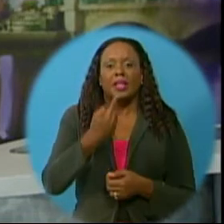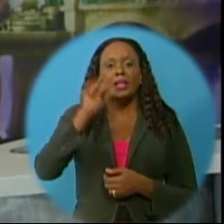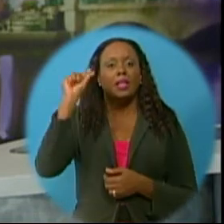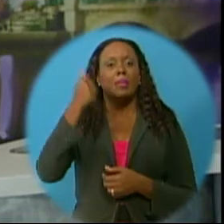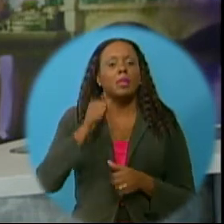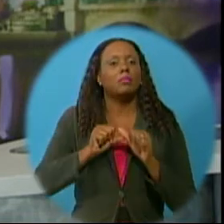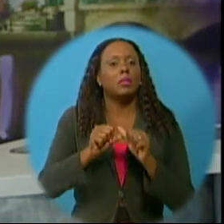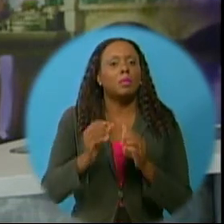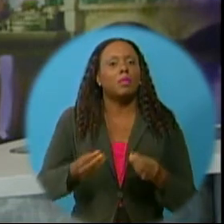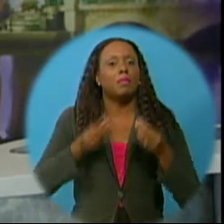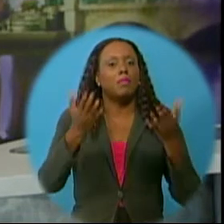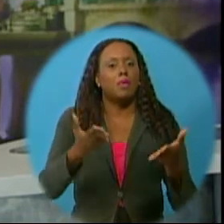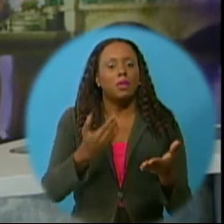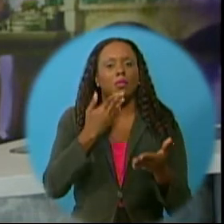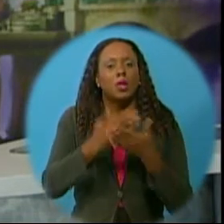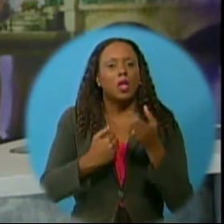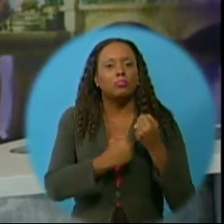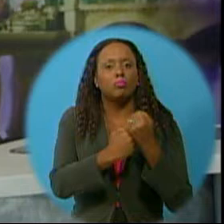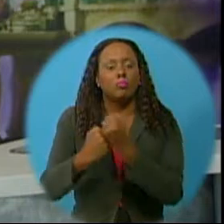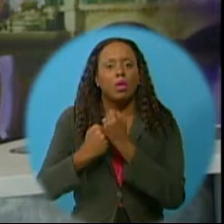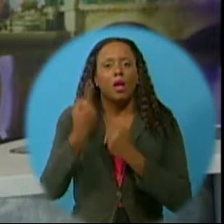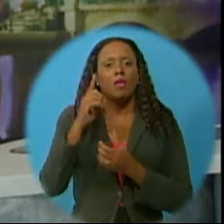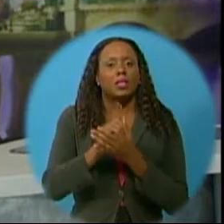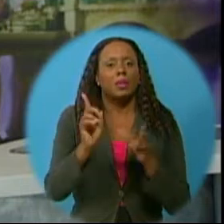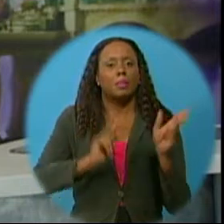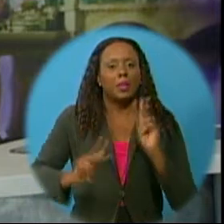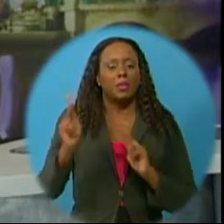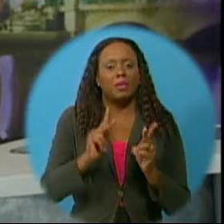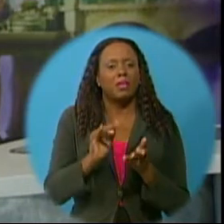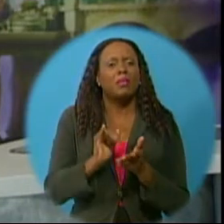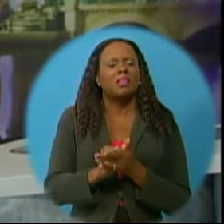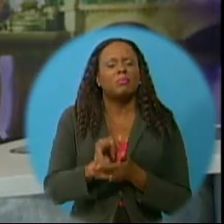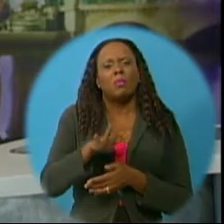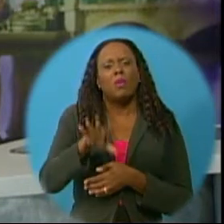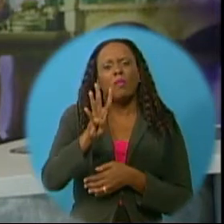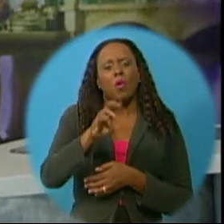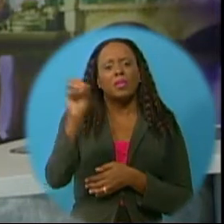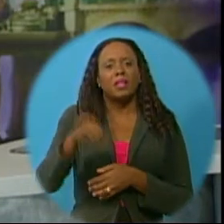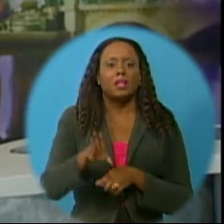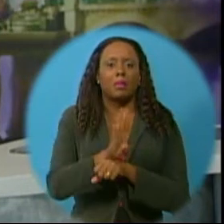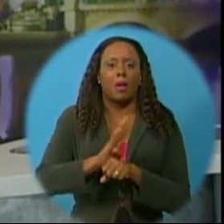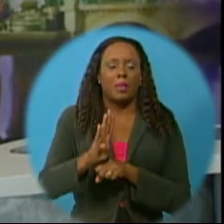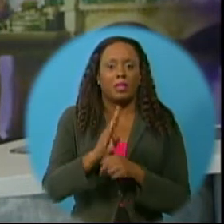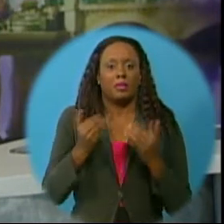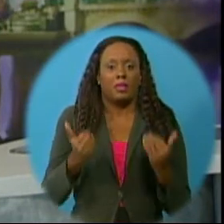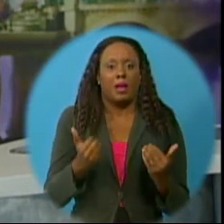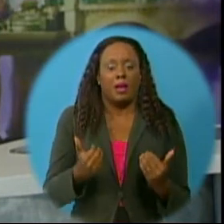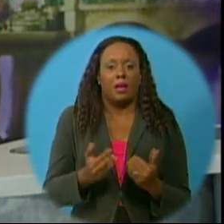continue to provide the relevant support for the disabled, who currently account for 4% of Barbados'